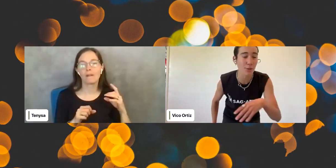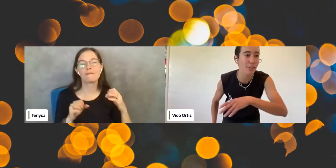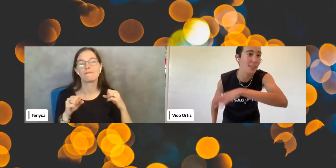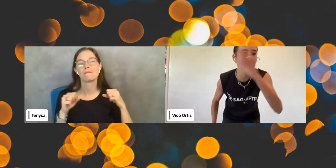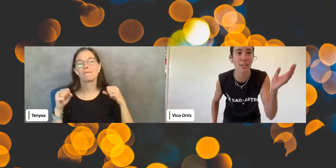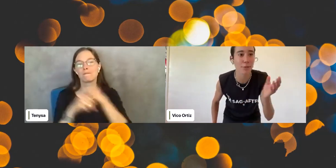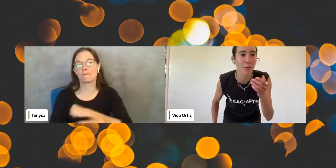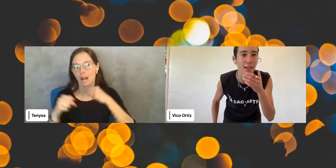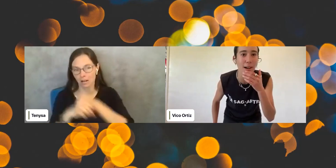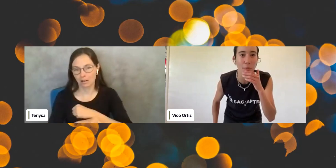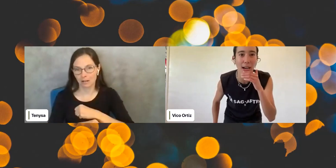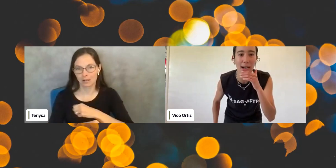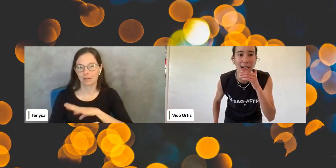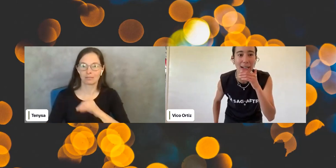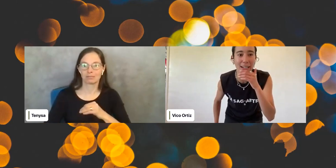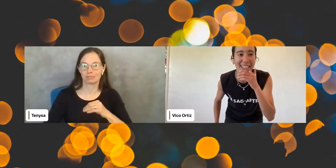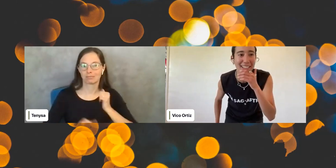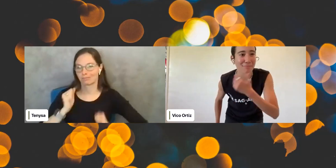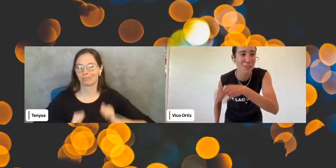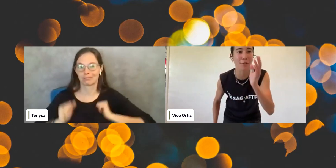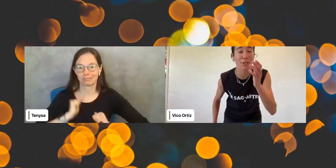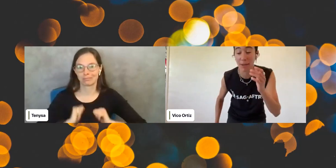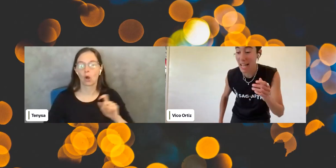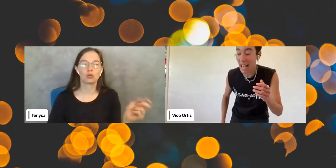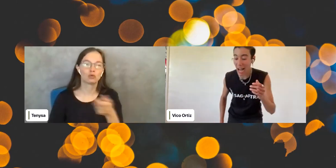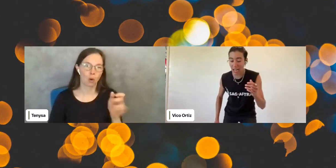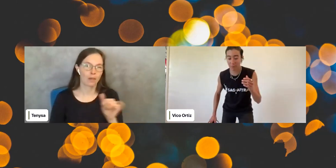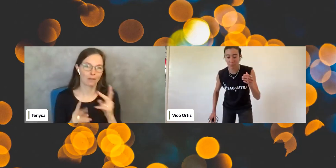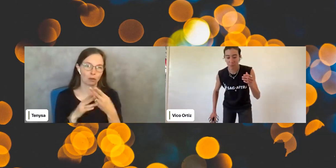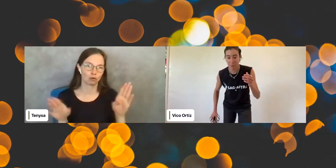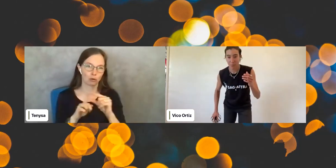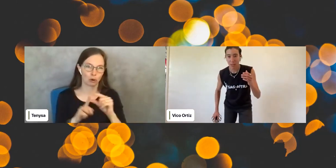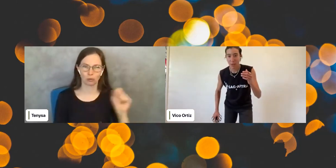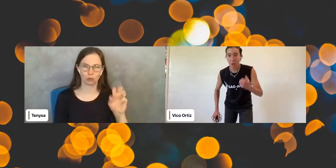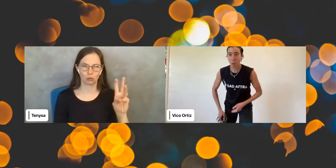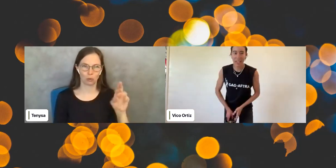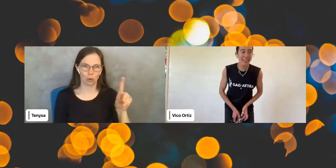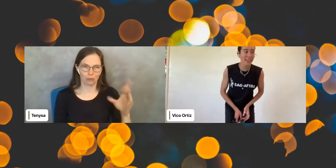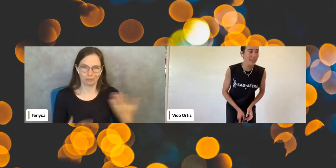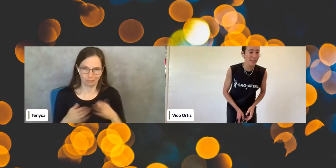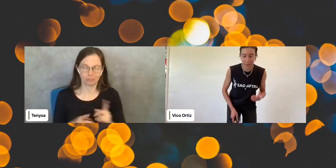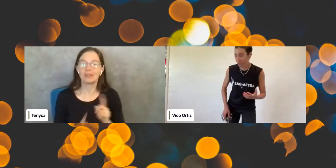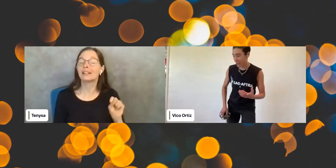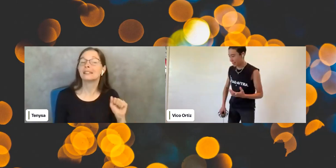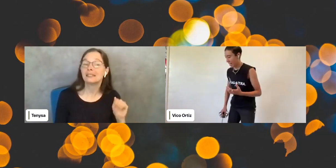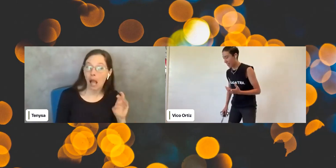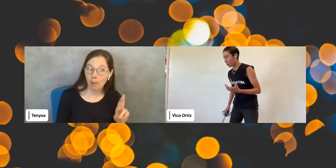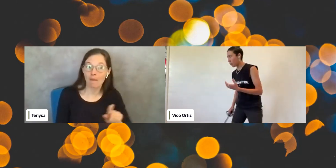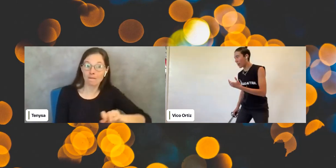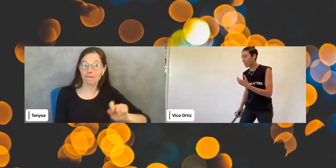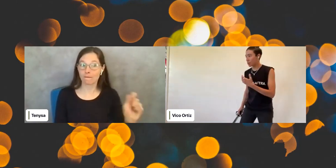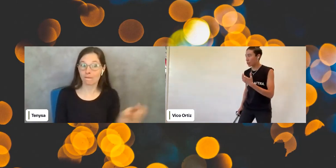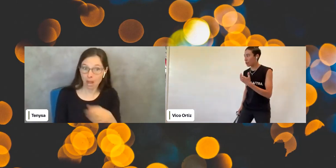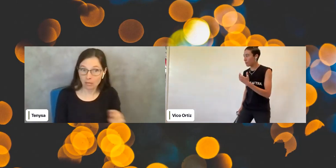you know, swords is a general general term. With saber fencing,